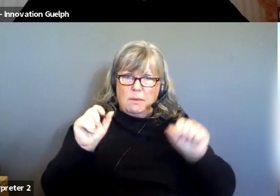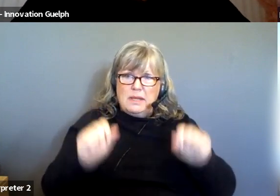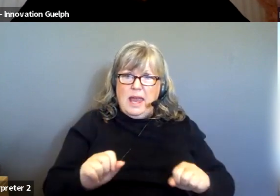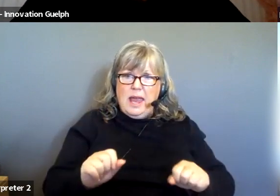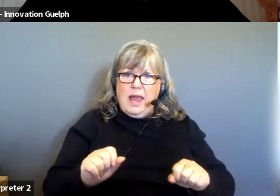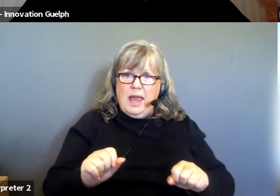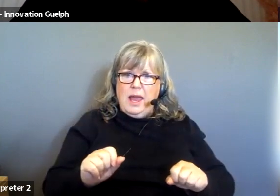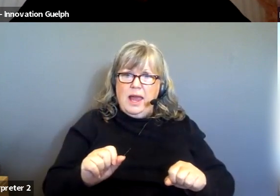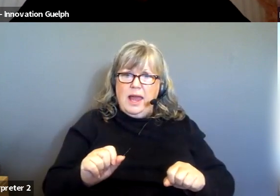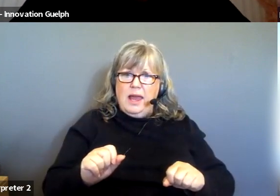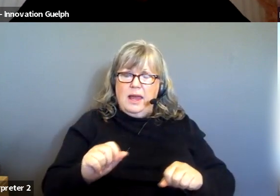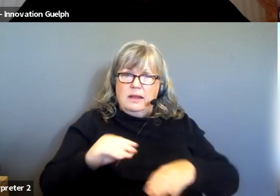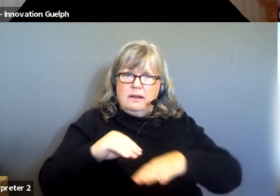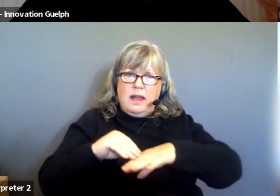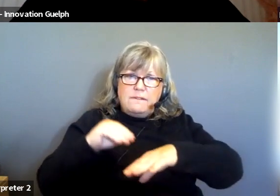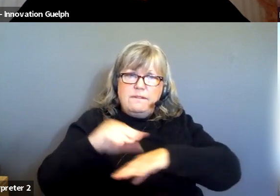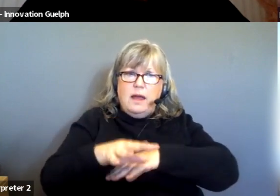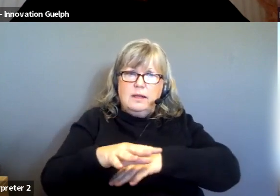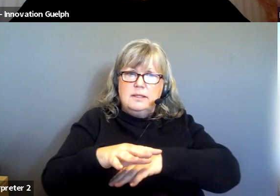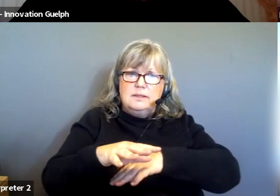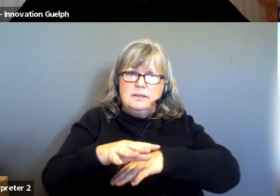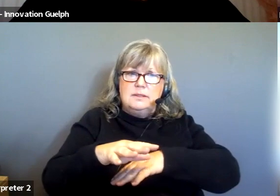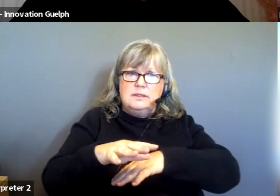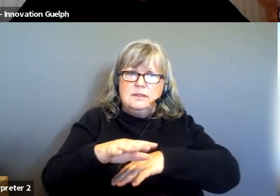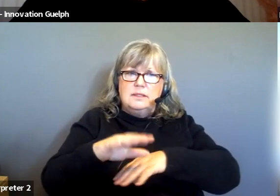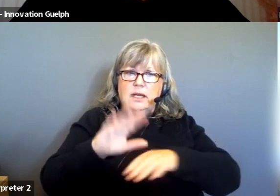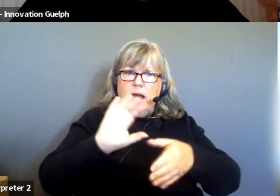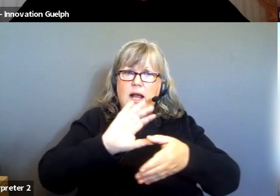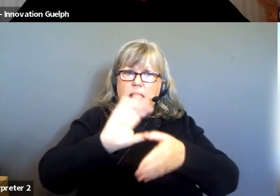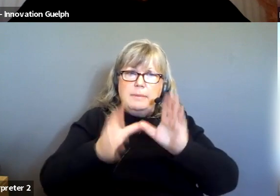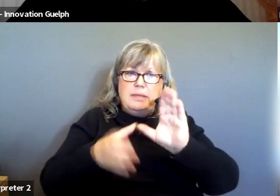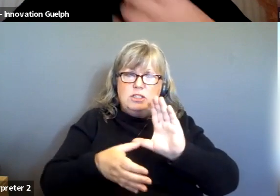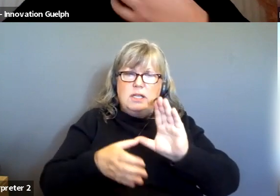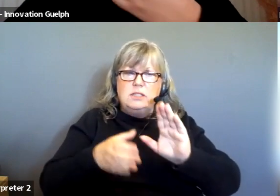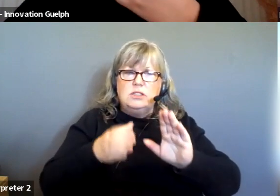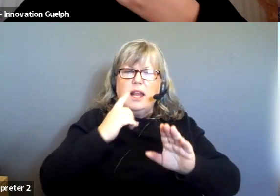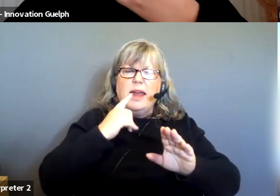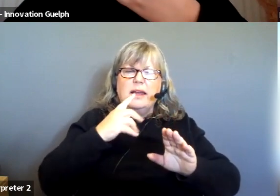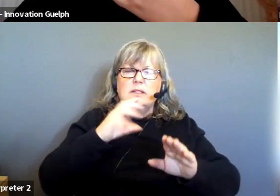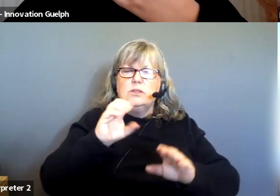climate change, particularly obviously around sort of the more social aspect of it.